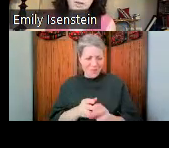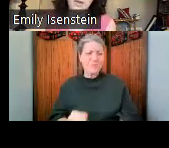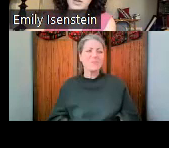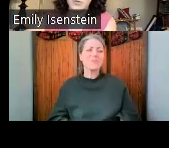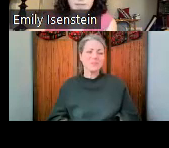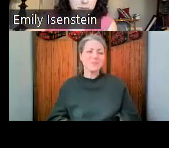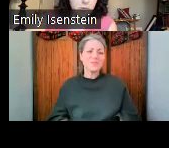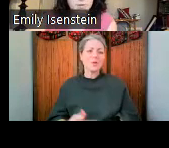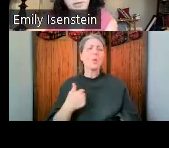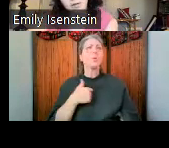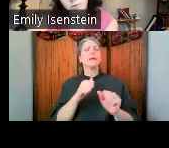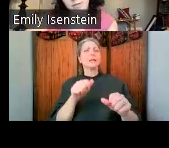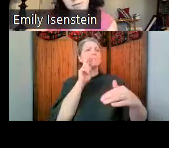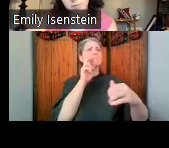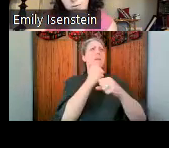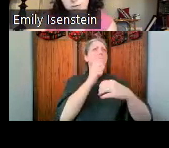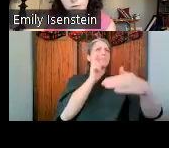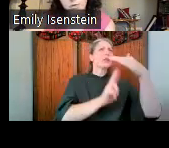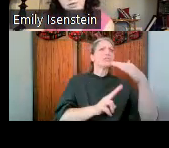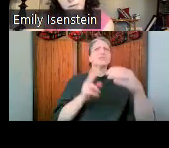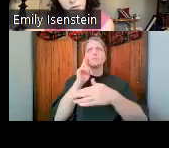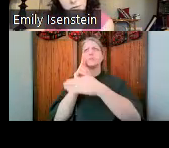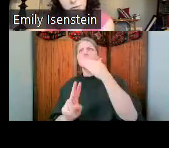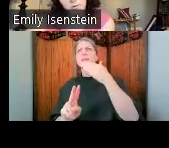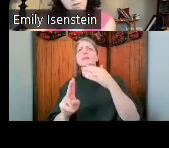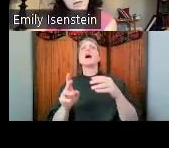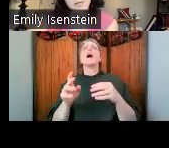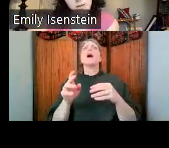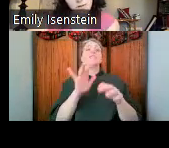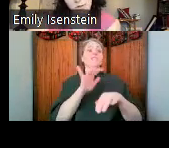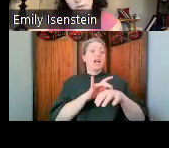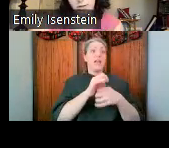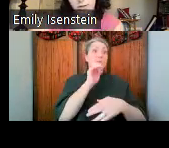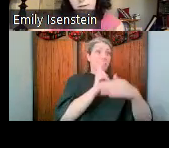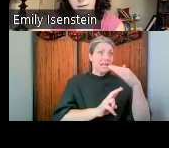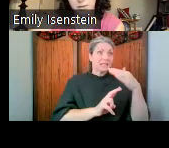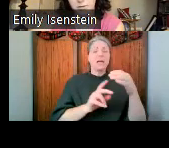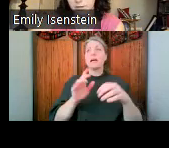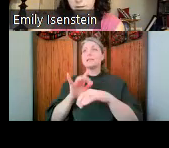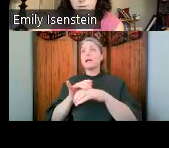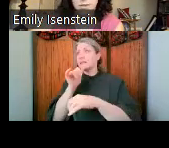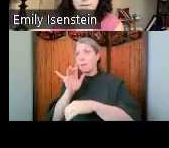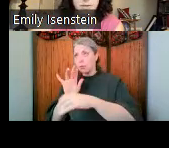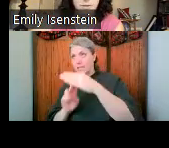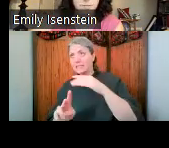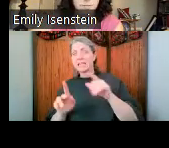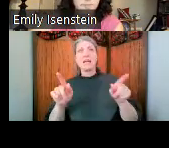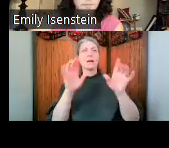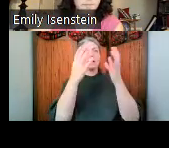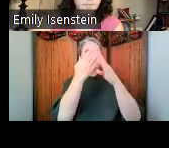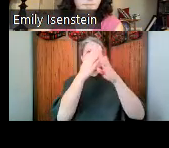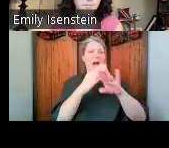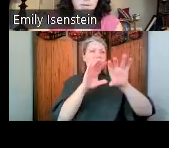out predictable and unpredictable touch, and also self-initiated and externally initiated touch.